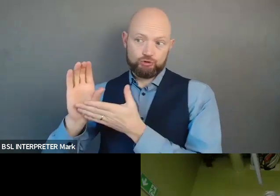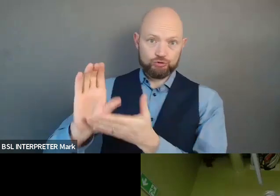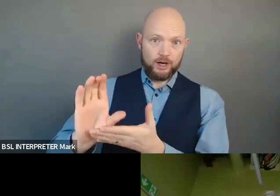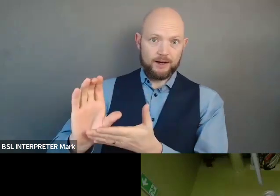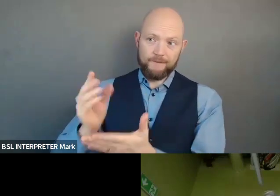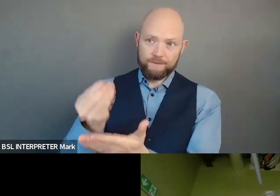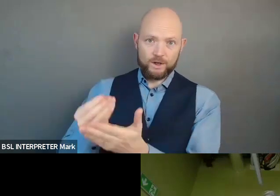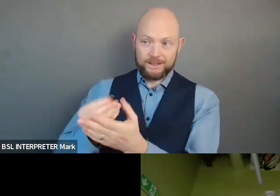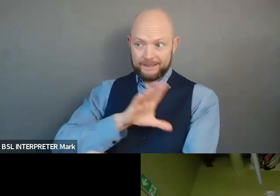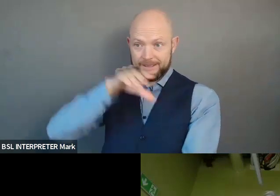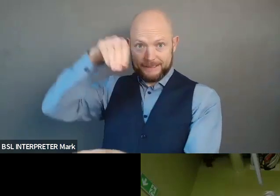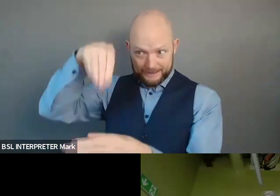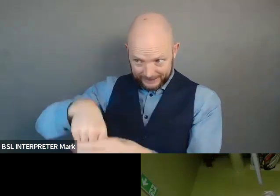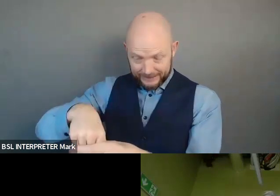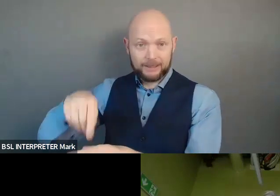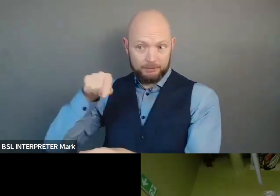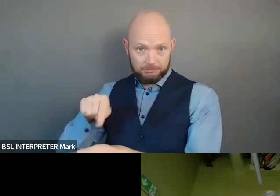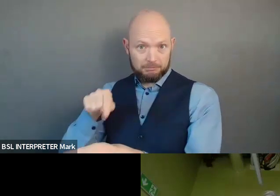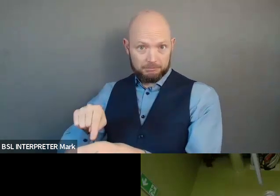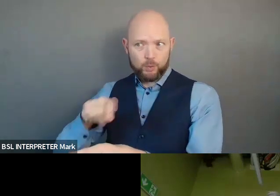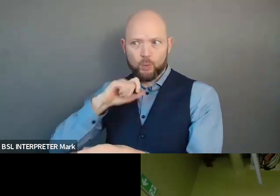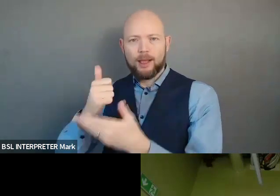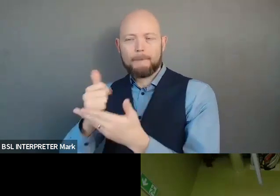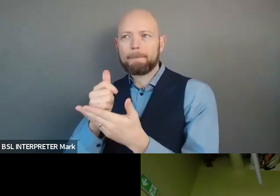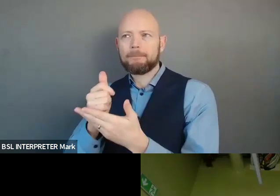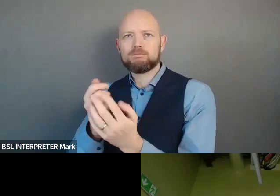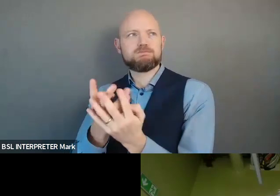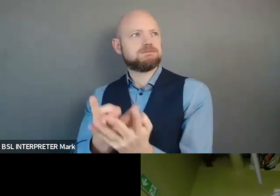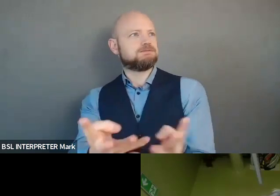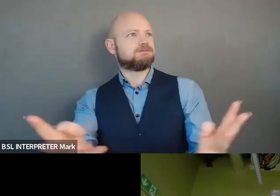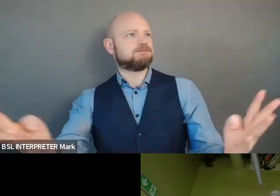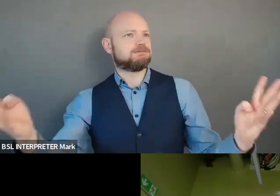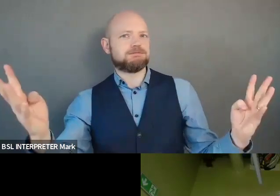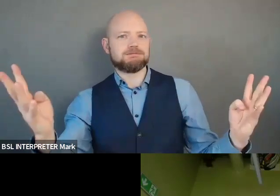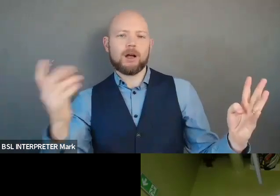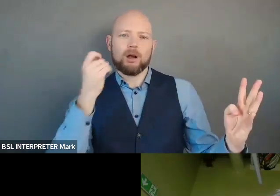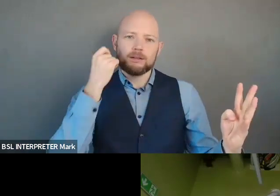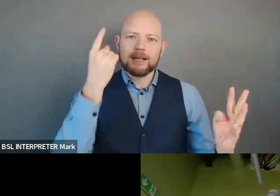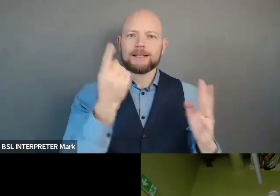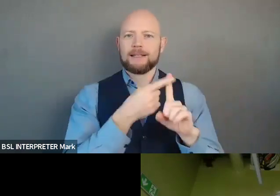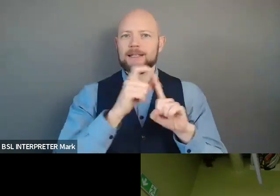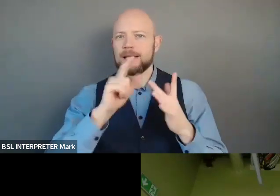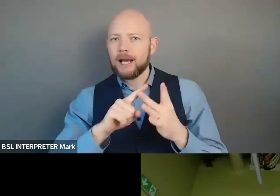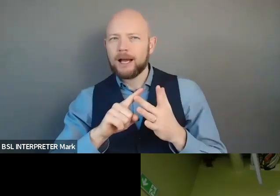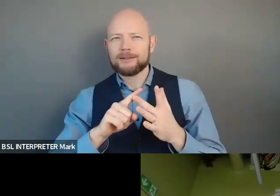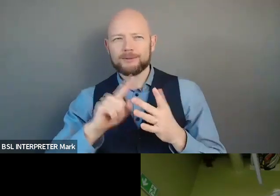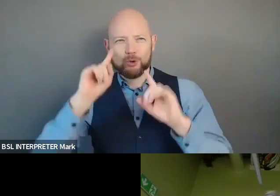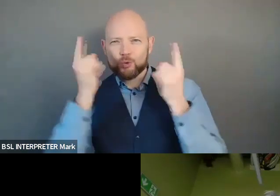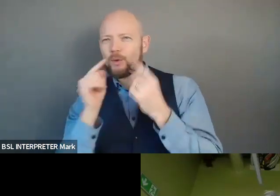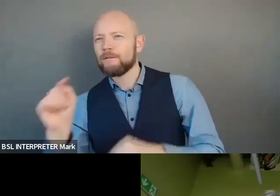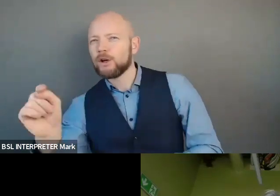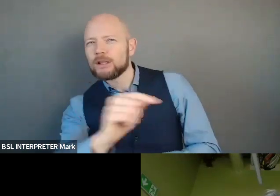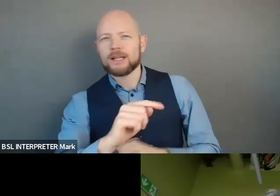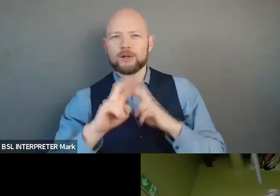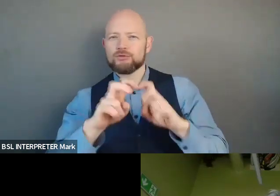to shift the dial on understanding of EDI in universities, in the research community. It will improve the